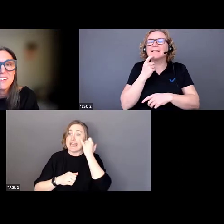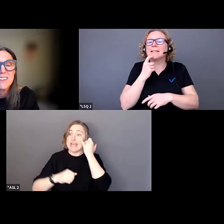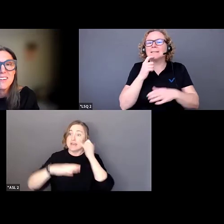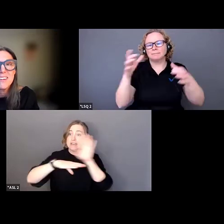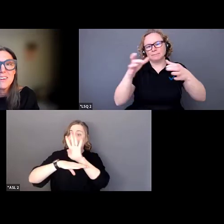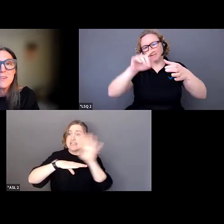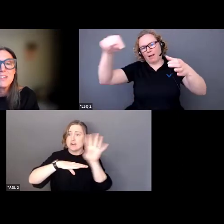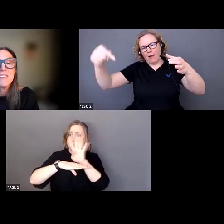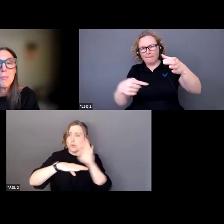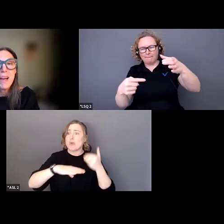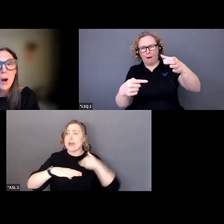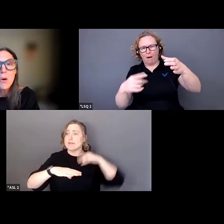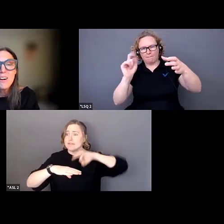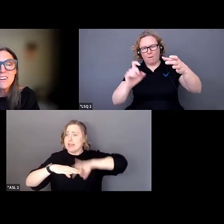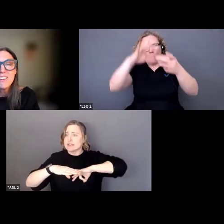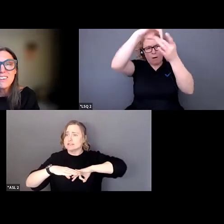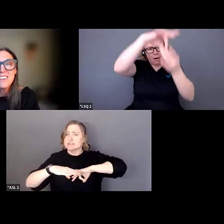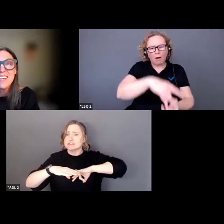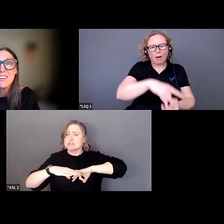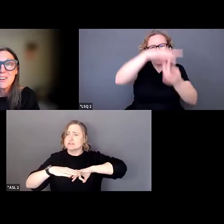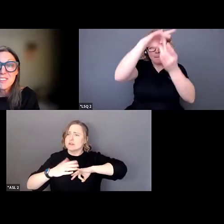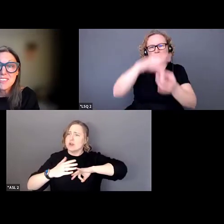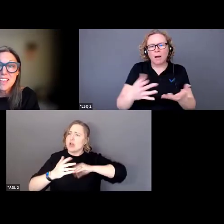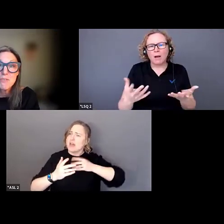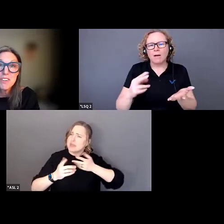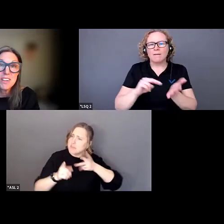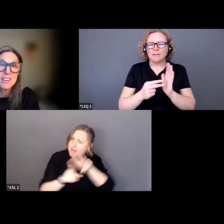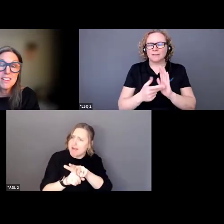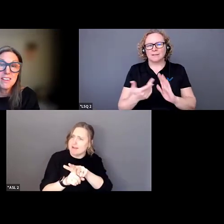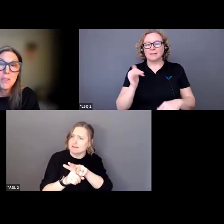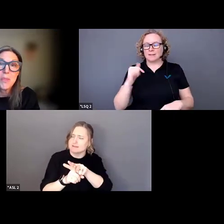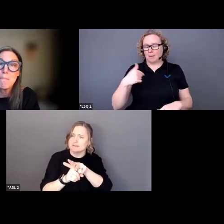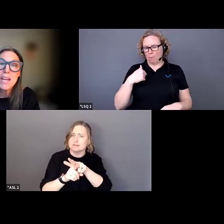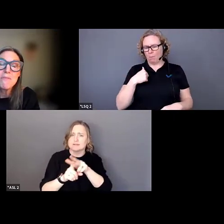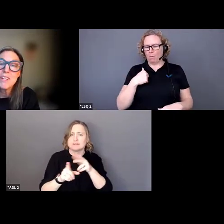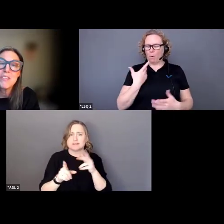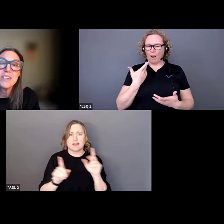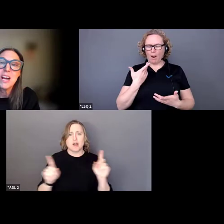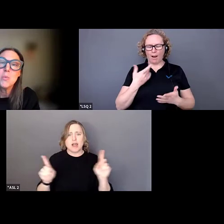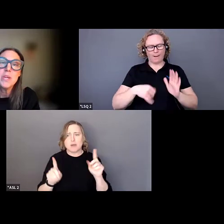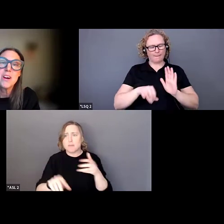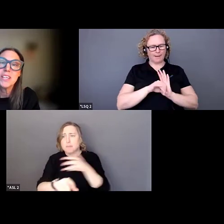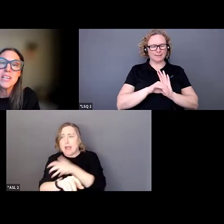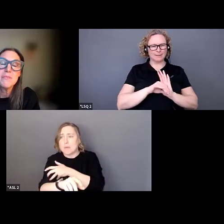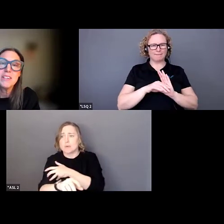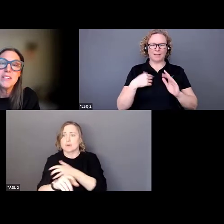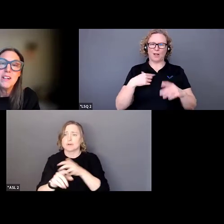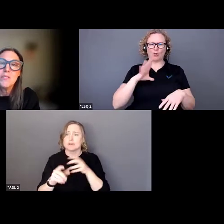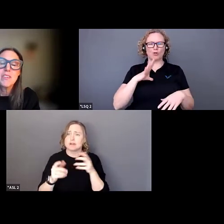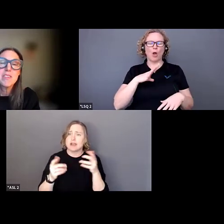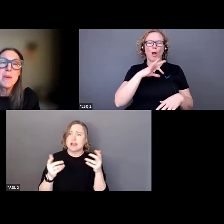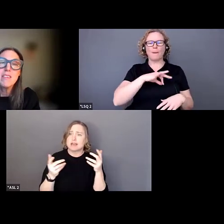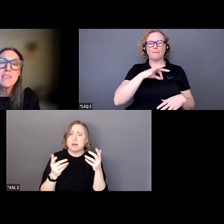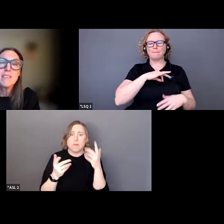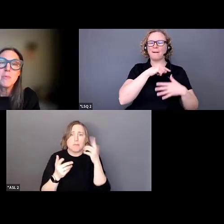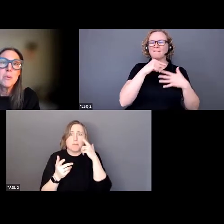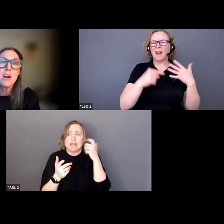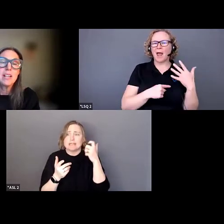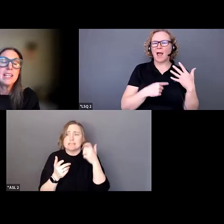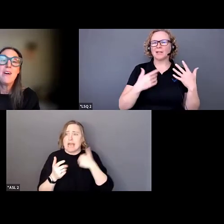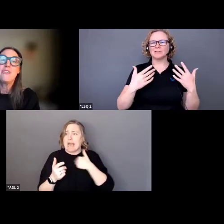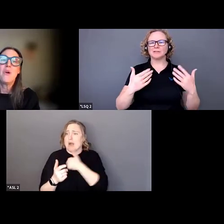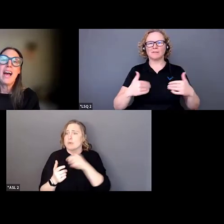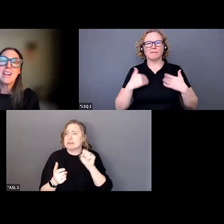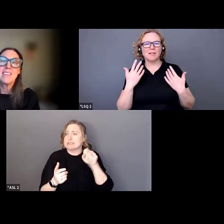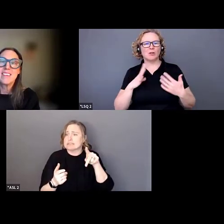coin, which is our power and our safety, the benefit of the doubt we are given, the spaces where